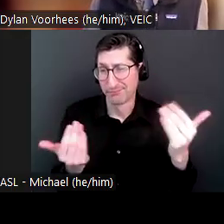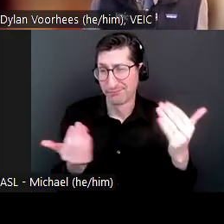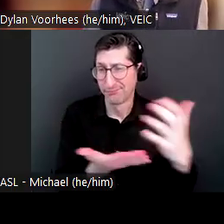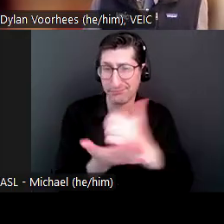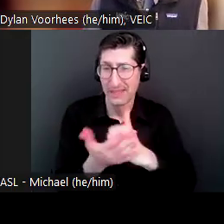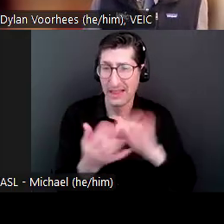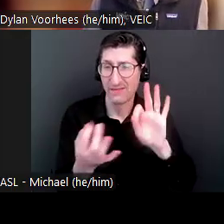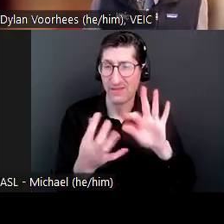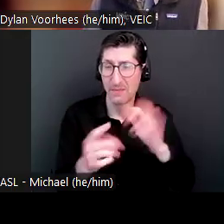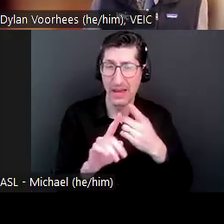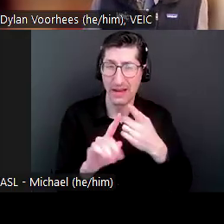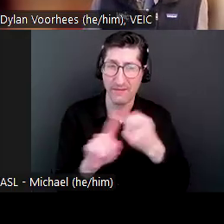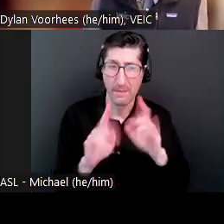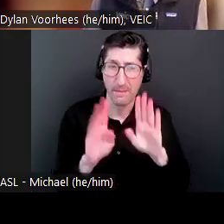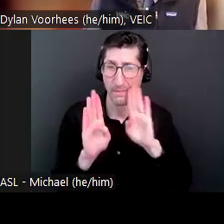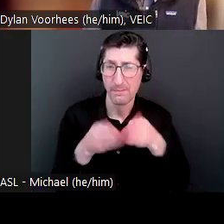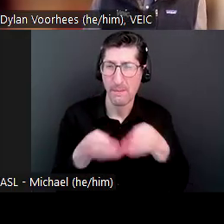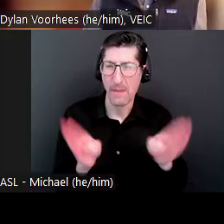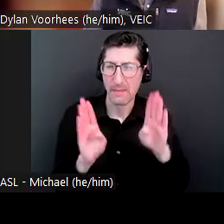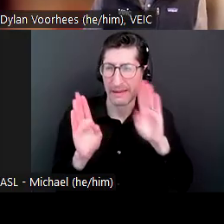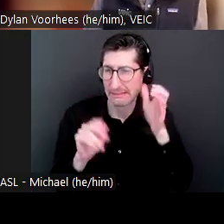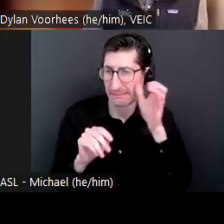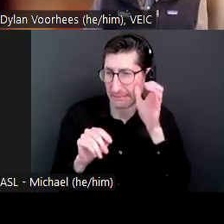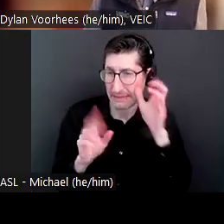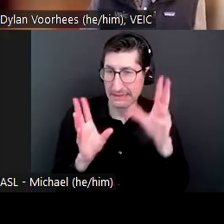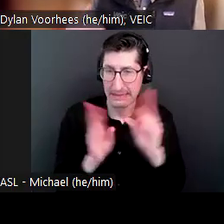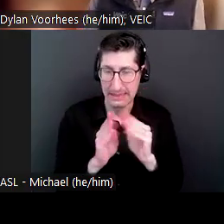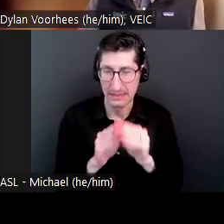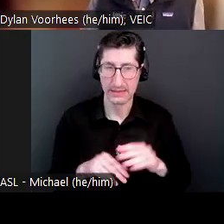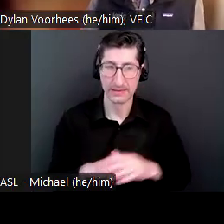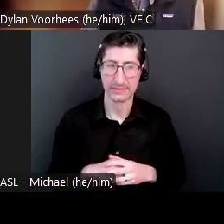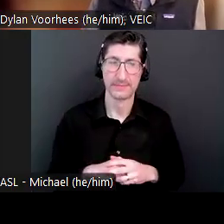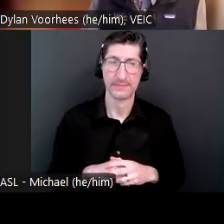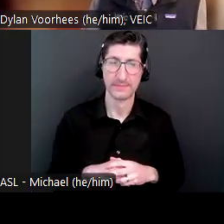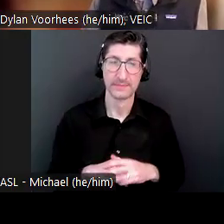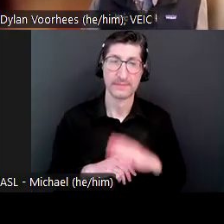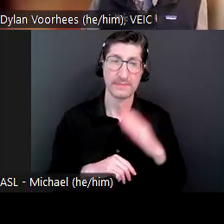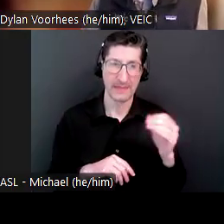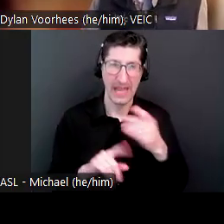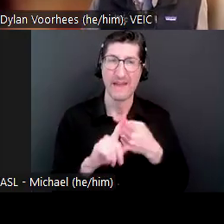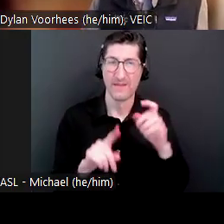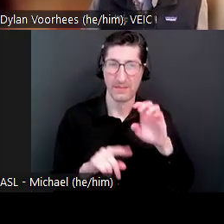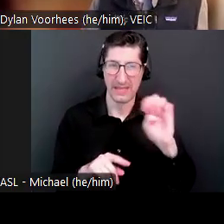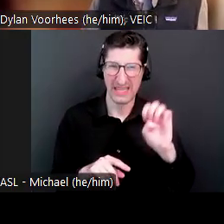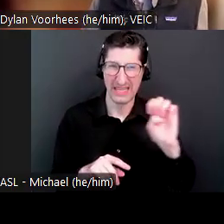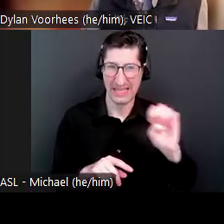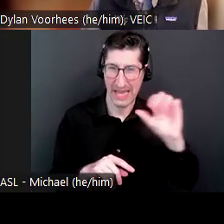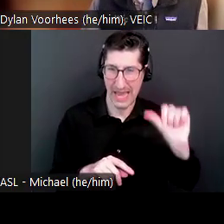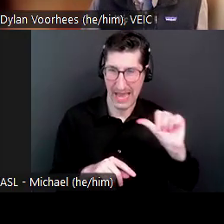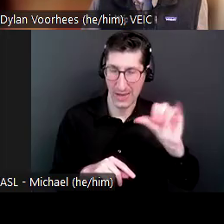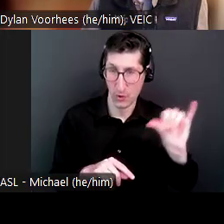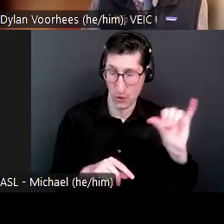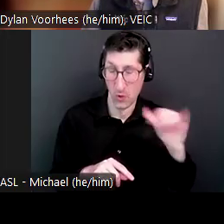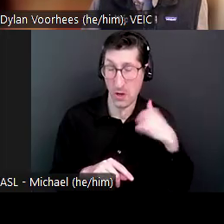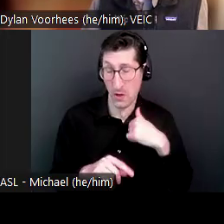sessions, and also through through EEA. We're very